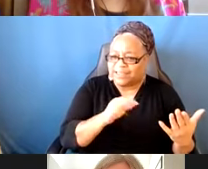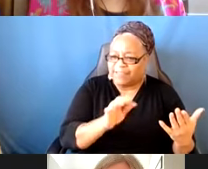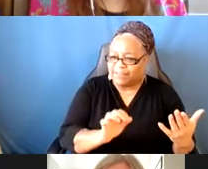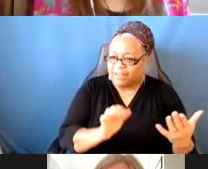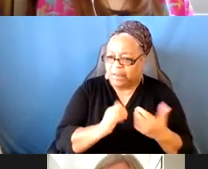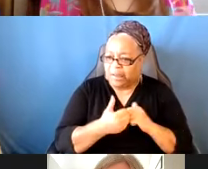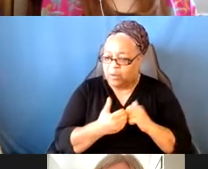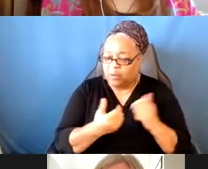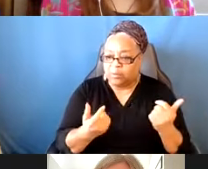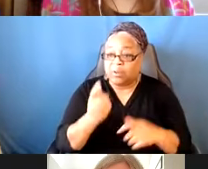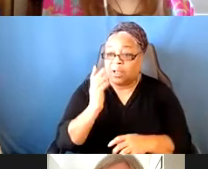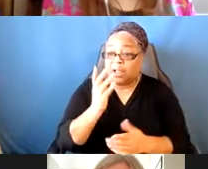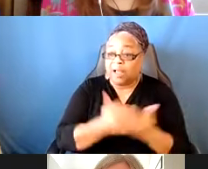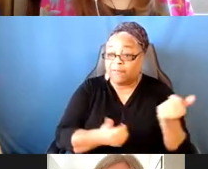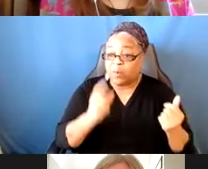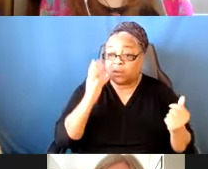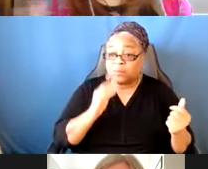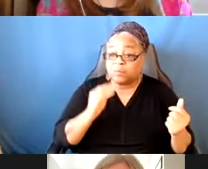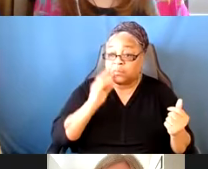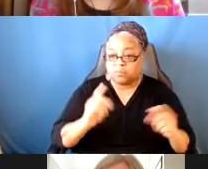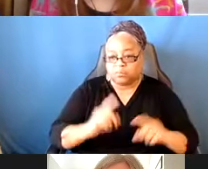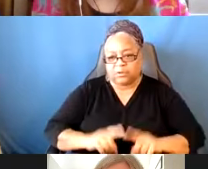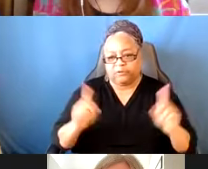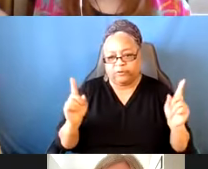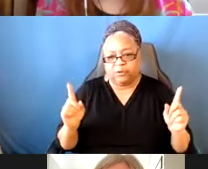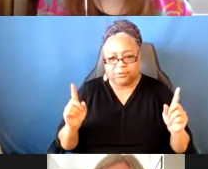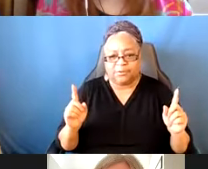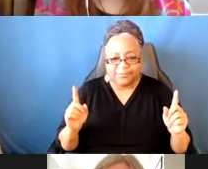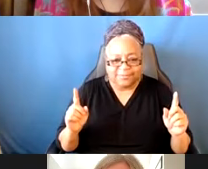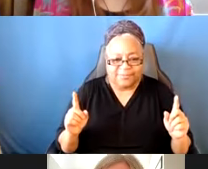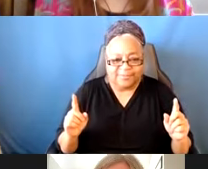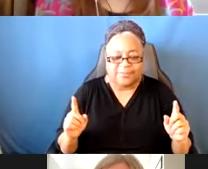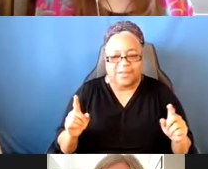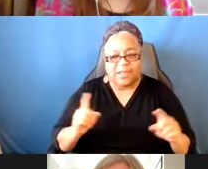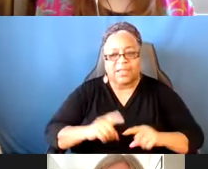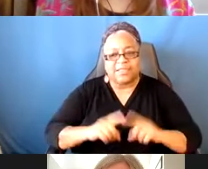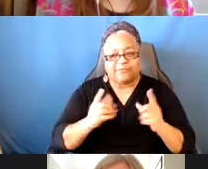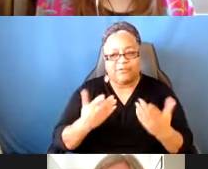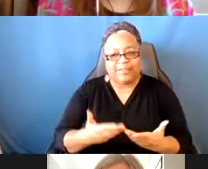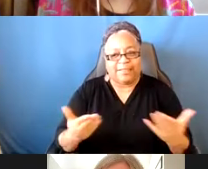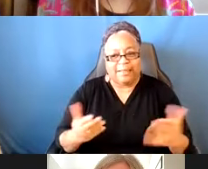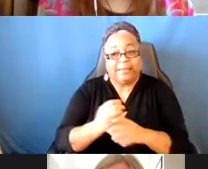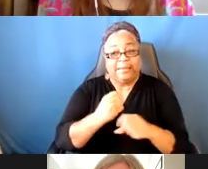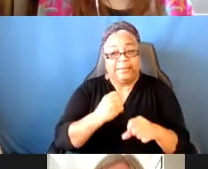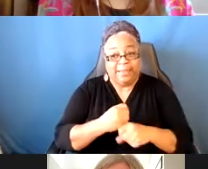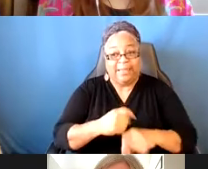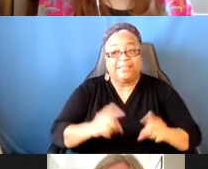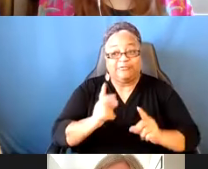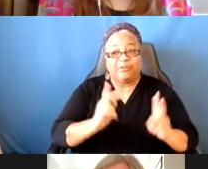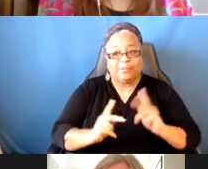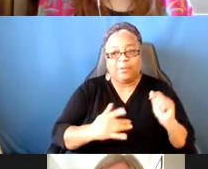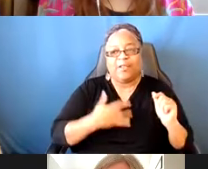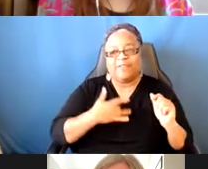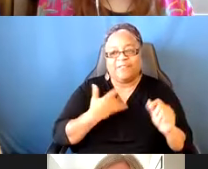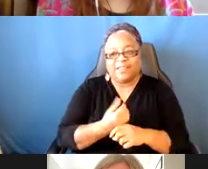for everybody because different things make different people feel safe. The routes of safety that I